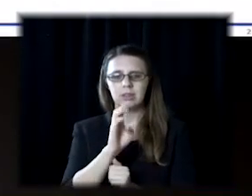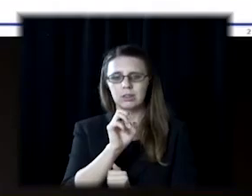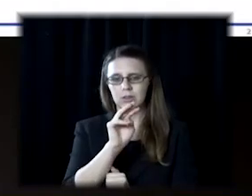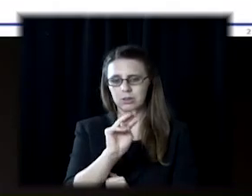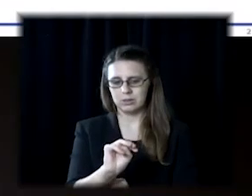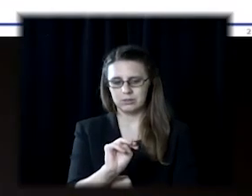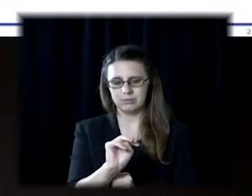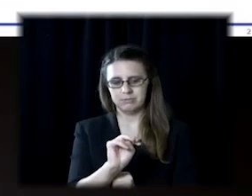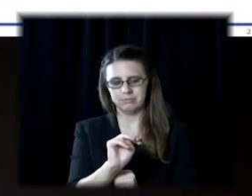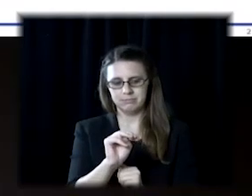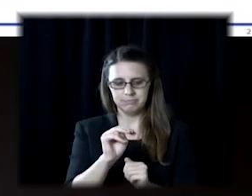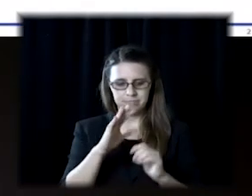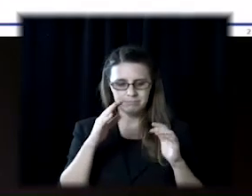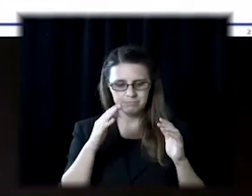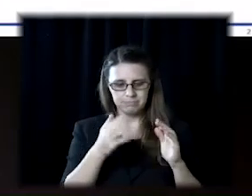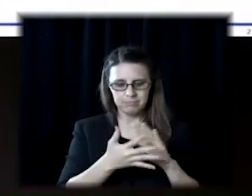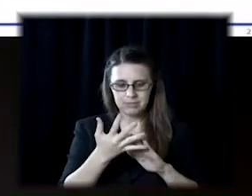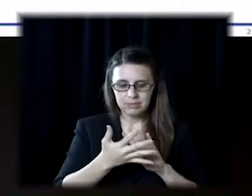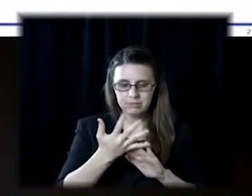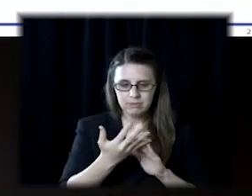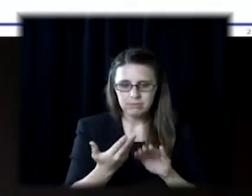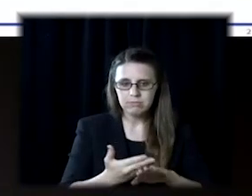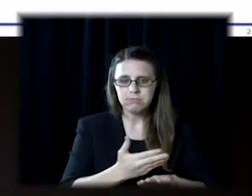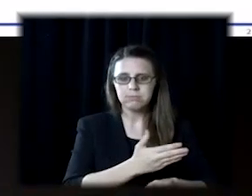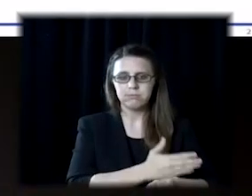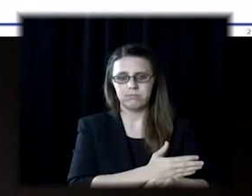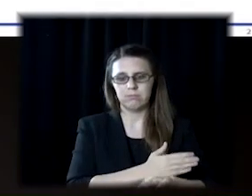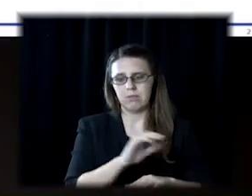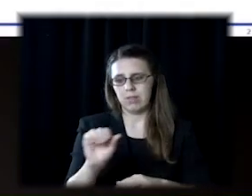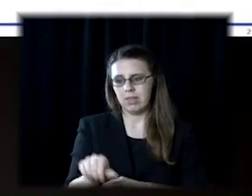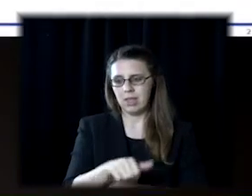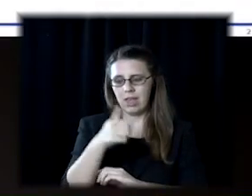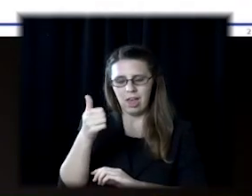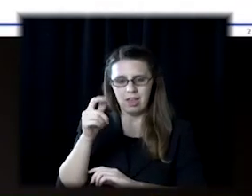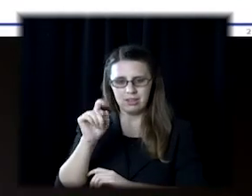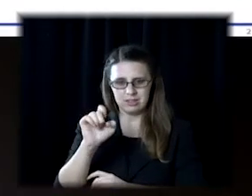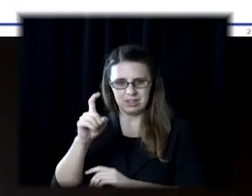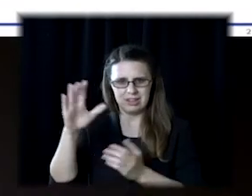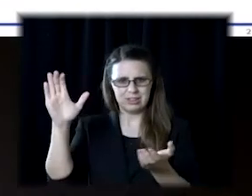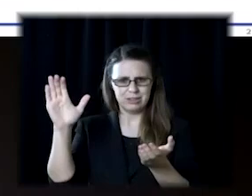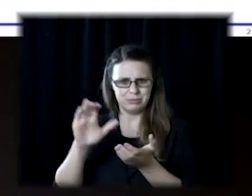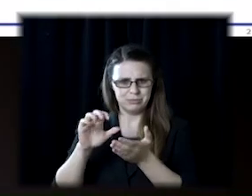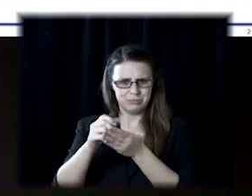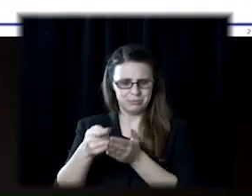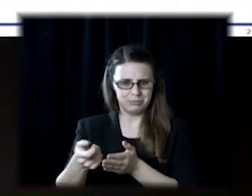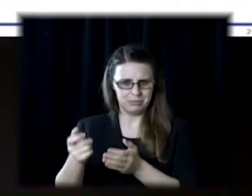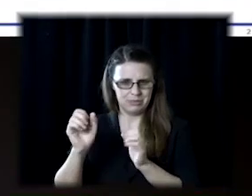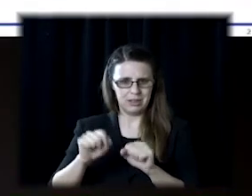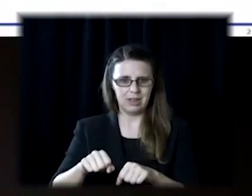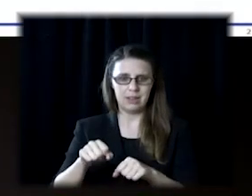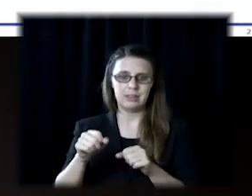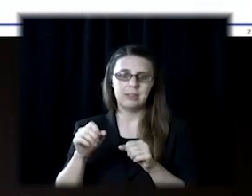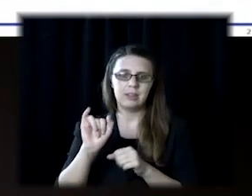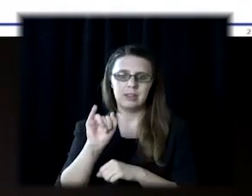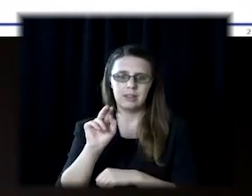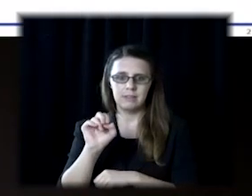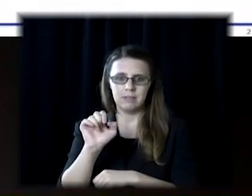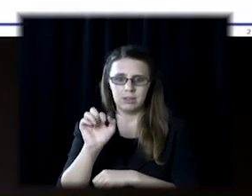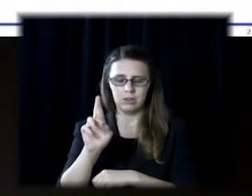Rico will be in a better position to eliminate other tax burdens, such as the inventory tax, which hinders business and economic